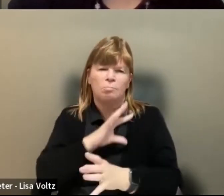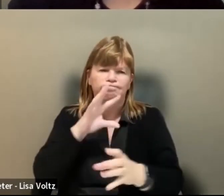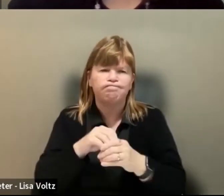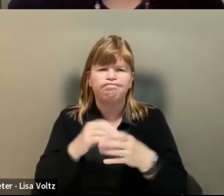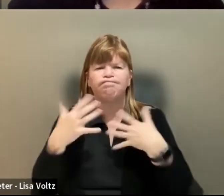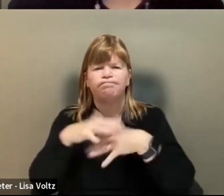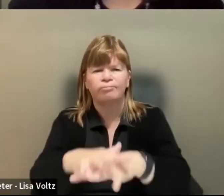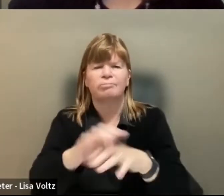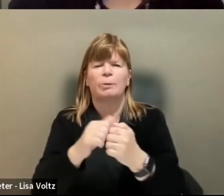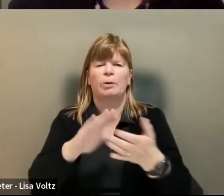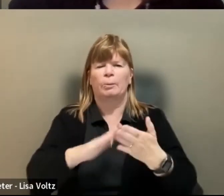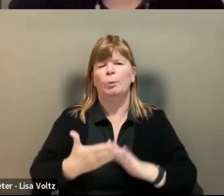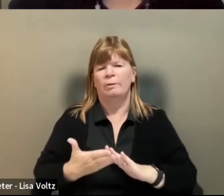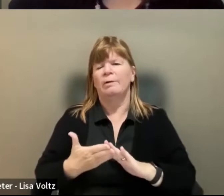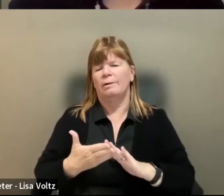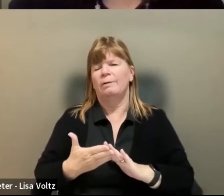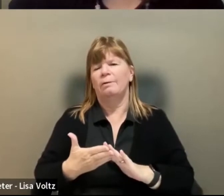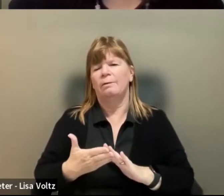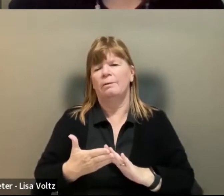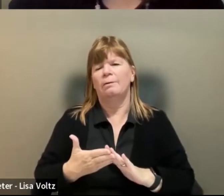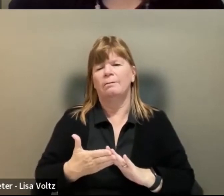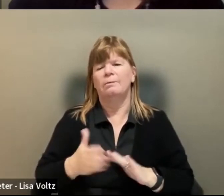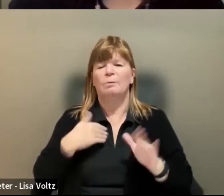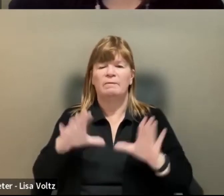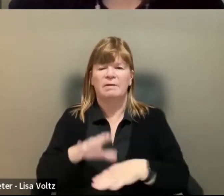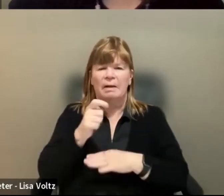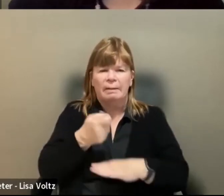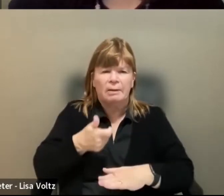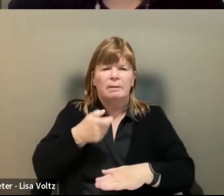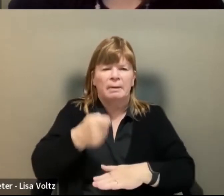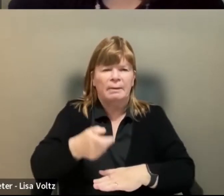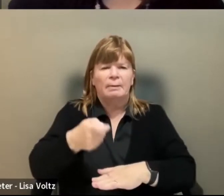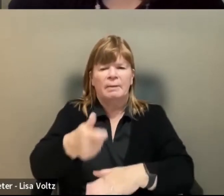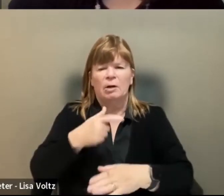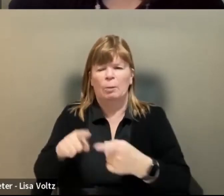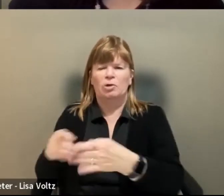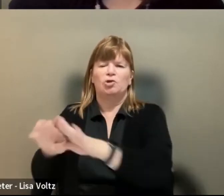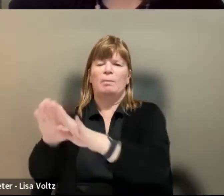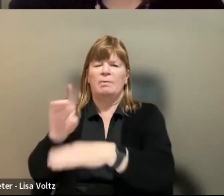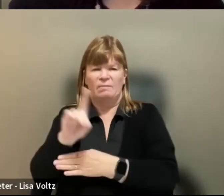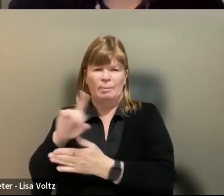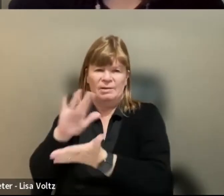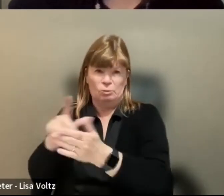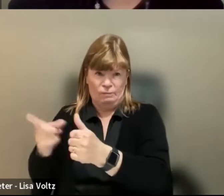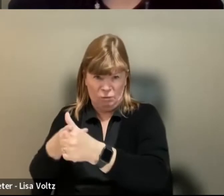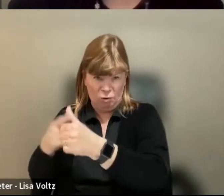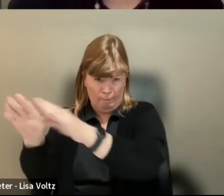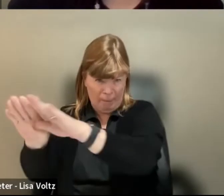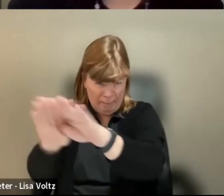community. And we've kind of done it in shifts. We shut down developmental centers first,